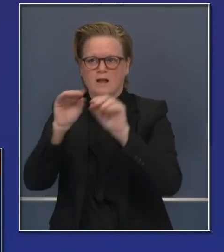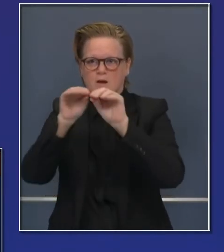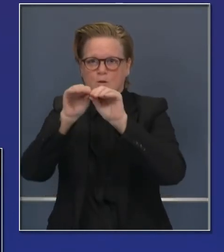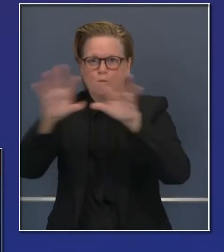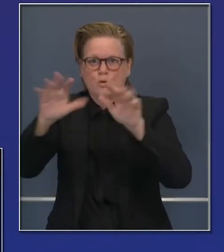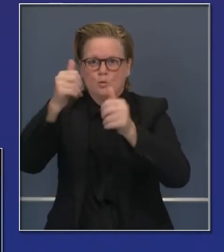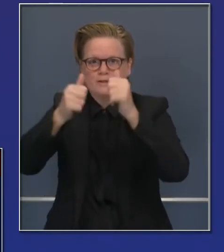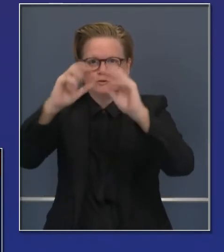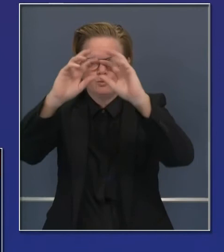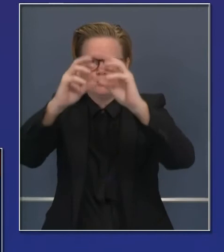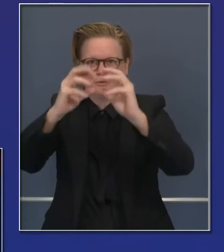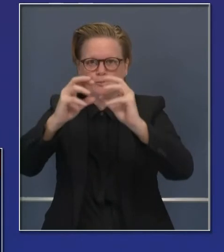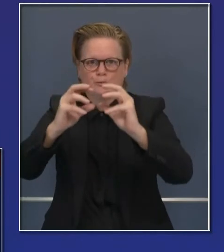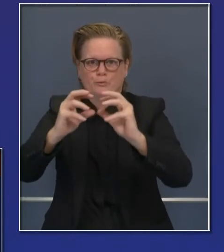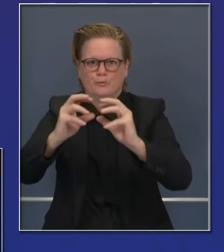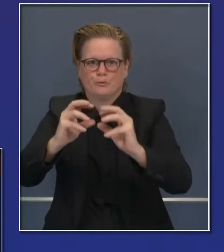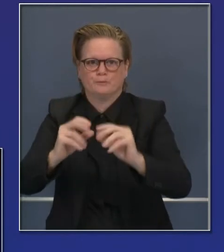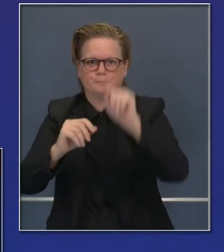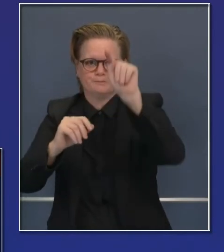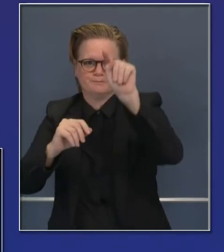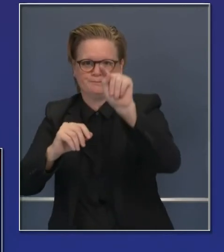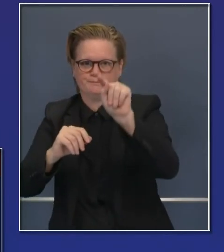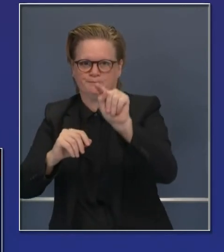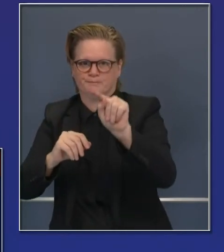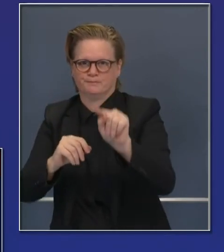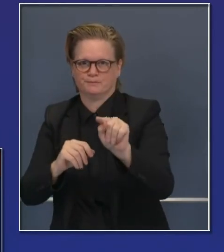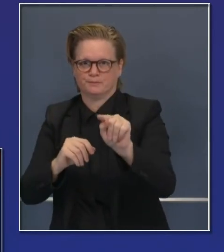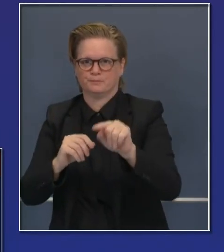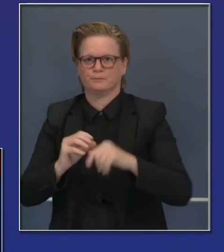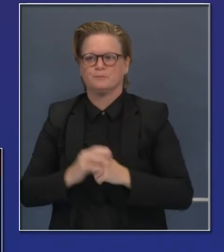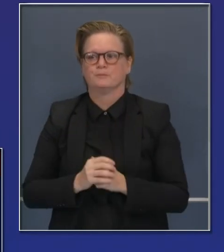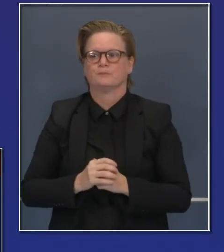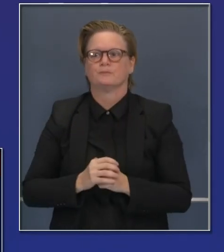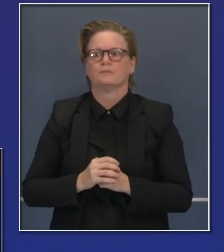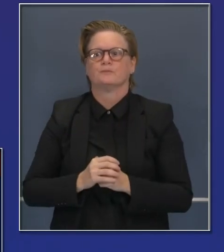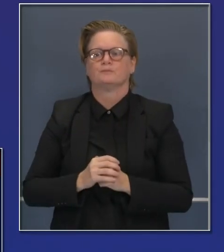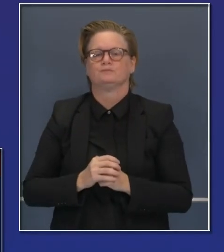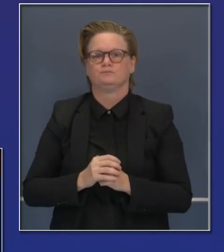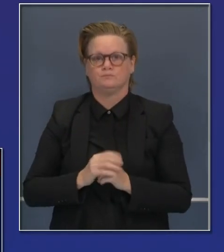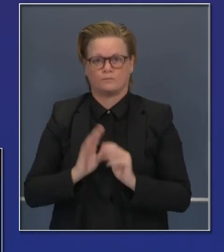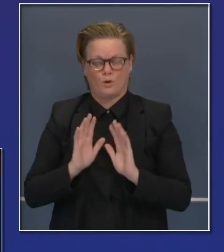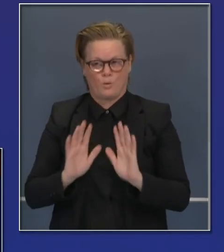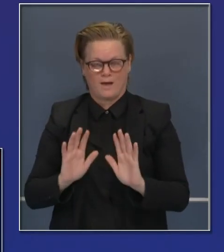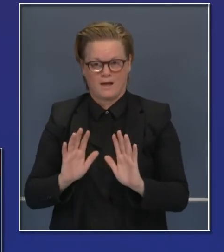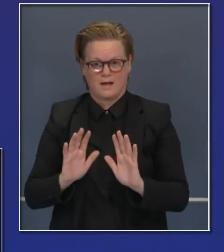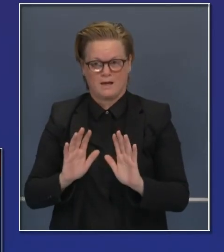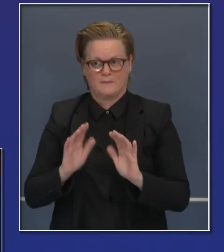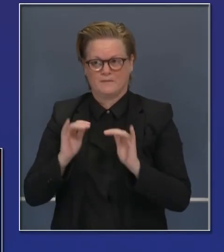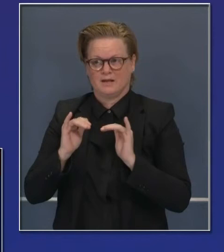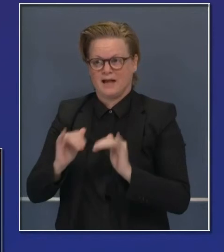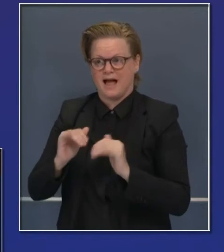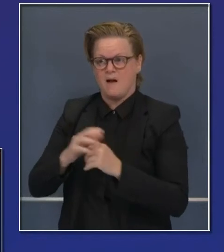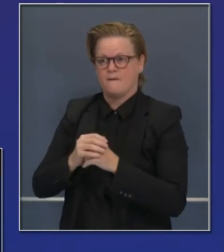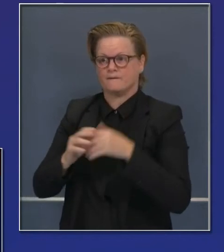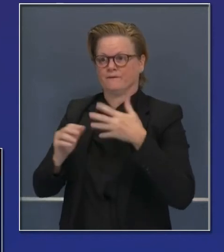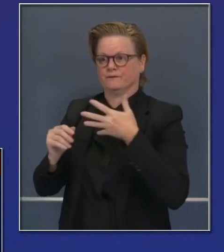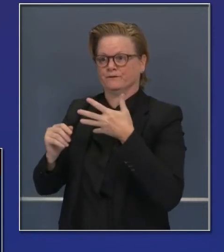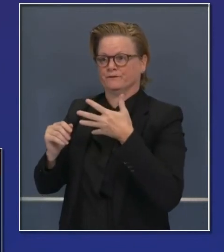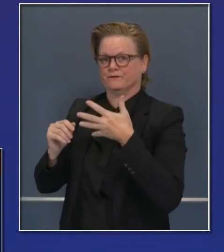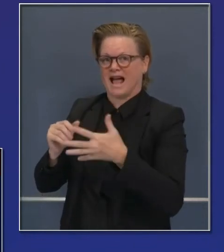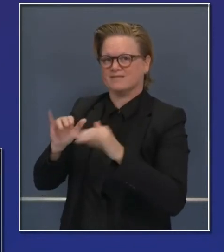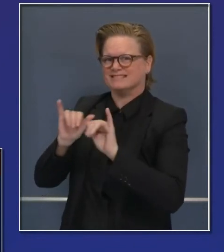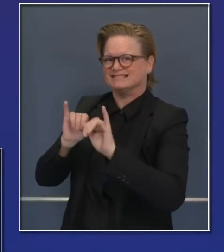5 areas in our stay-at-home order as distinctive from these vaccination regions, which